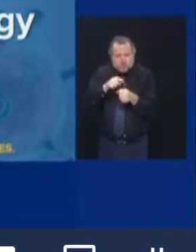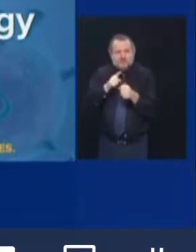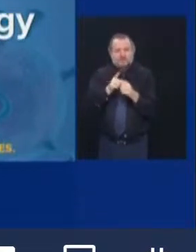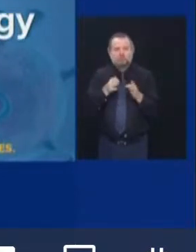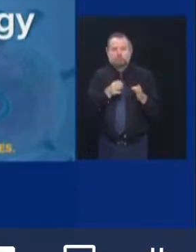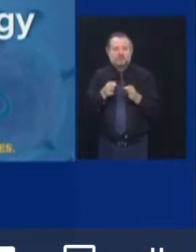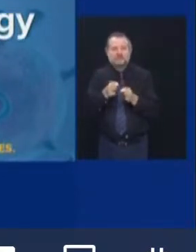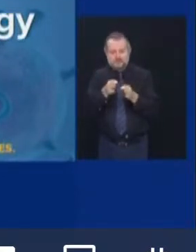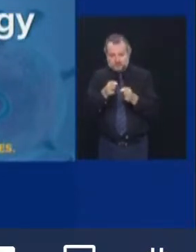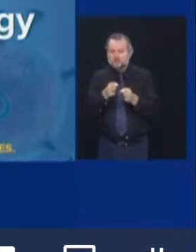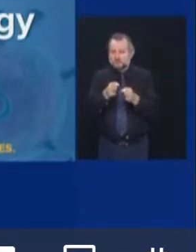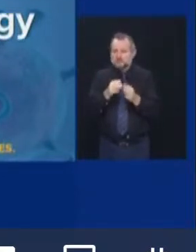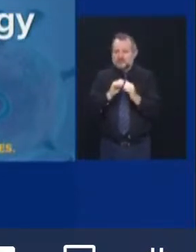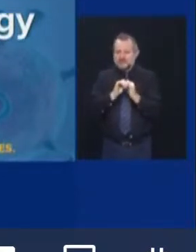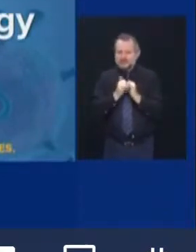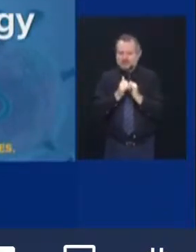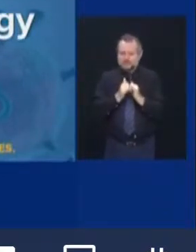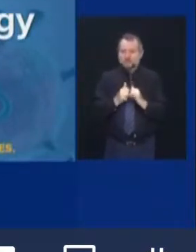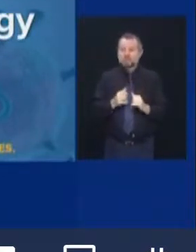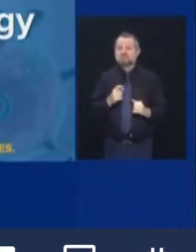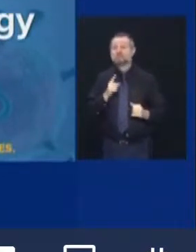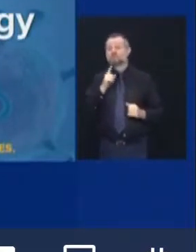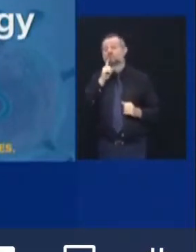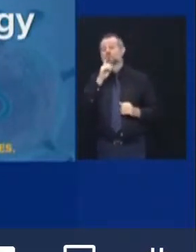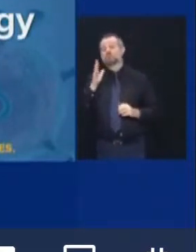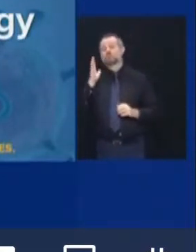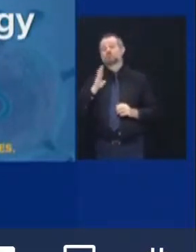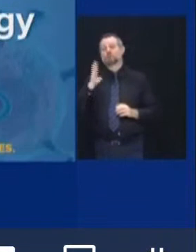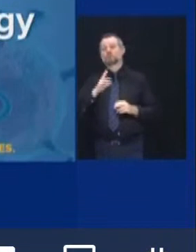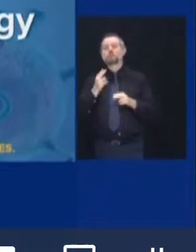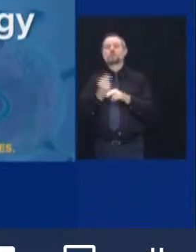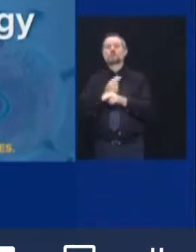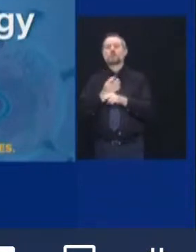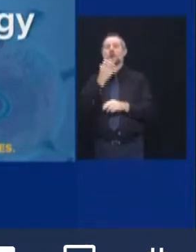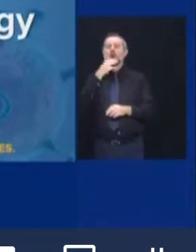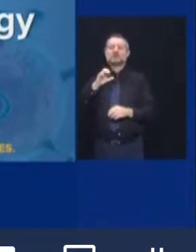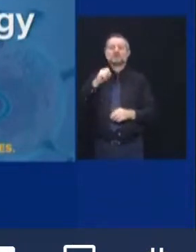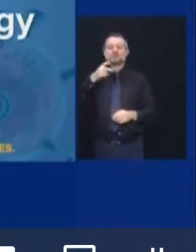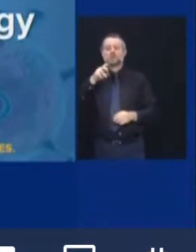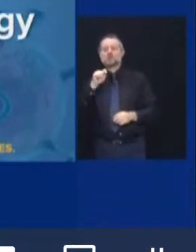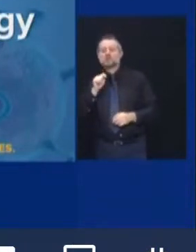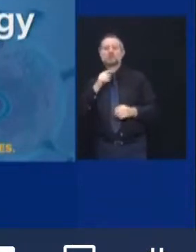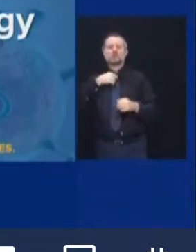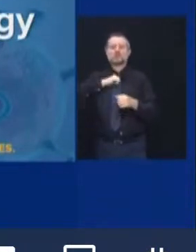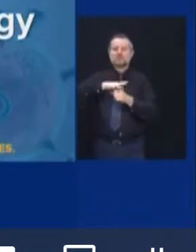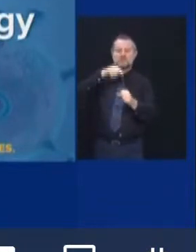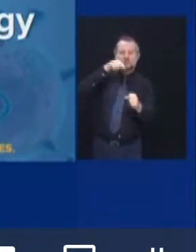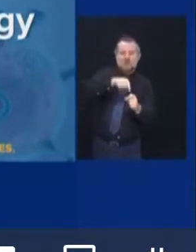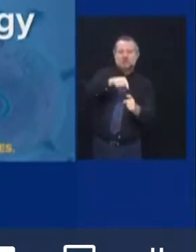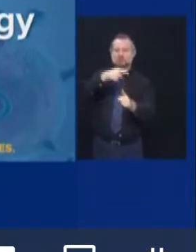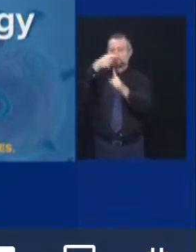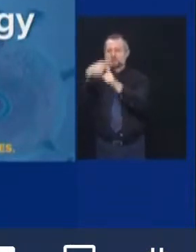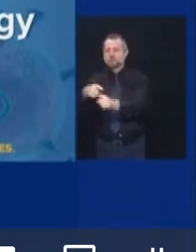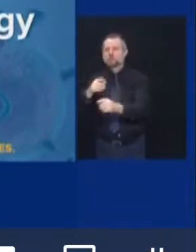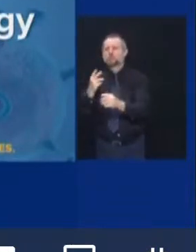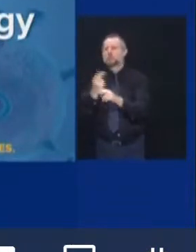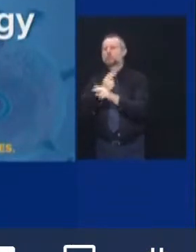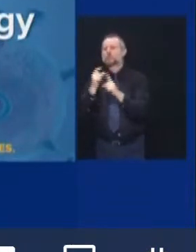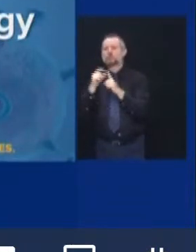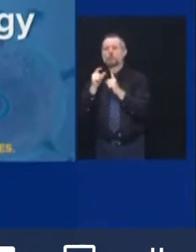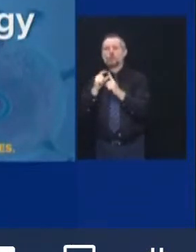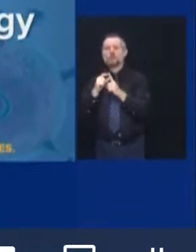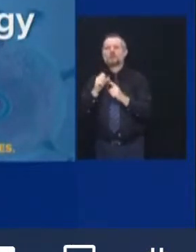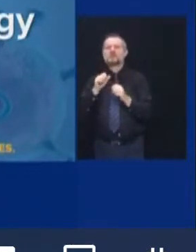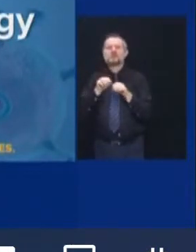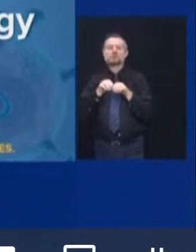right. There was no such thing as hotspot either. There was no such thing as a super spreader either, right?